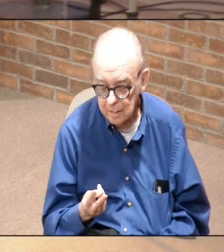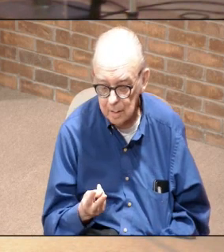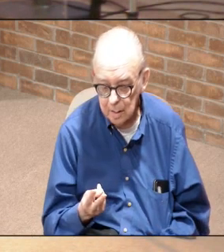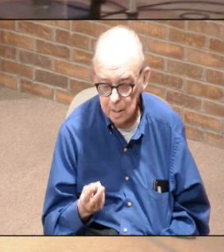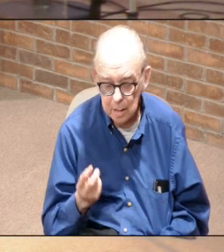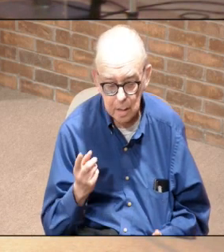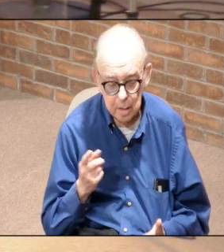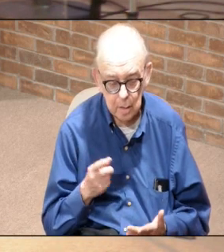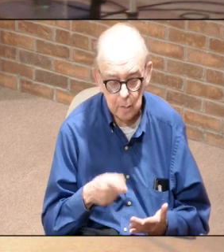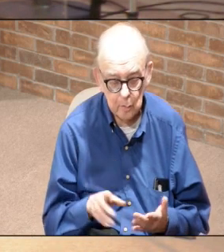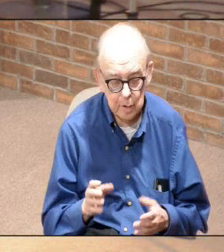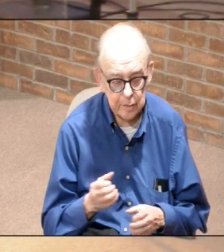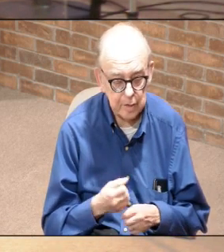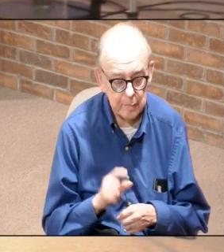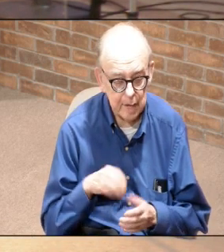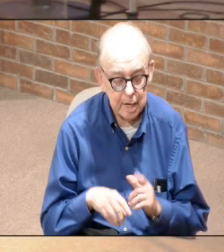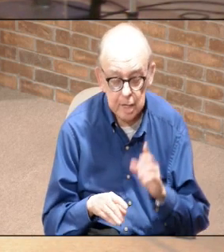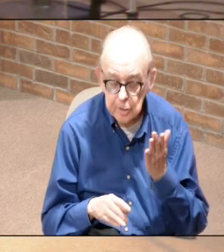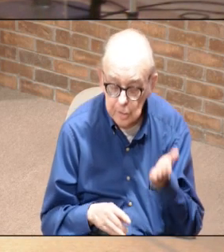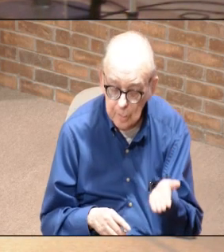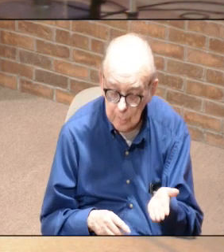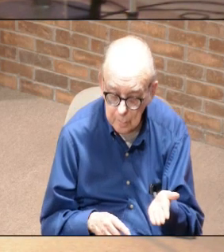What he's created in you.